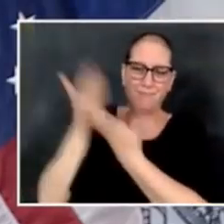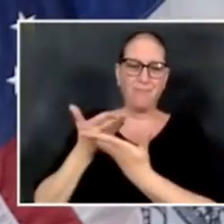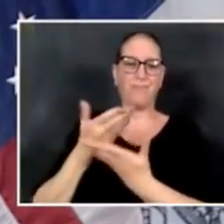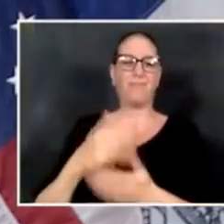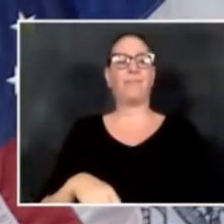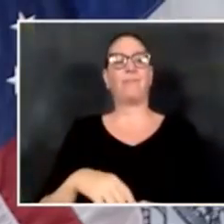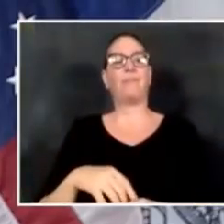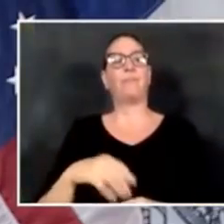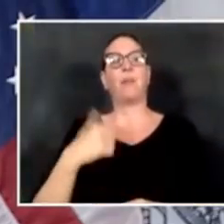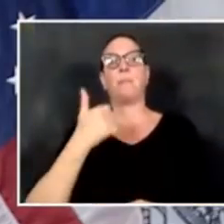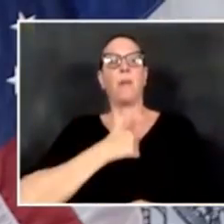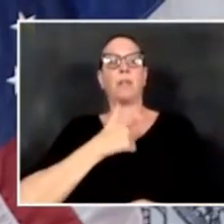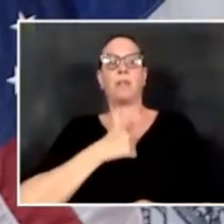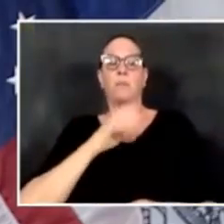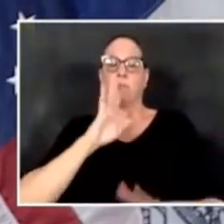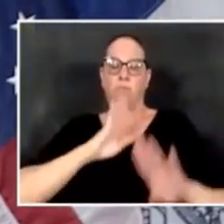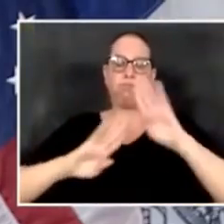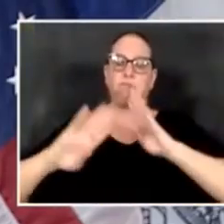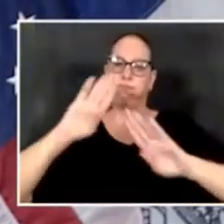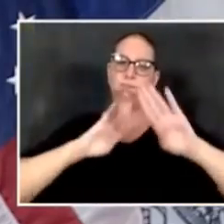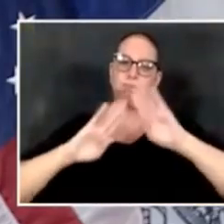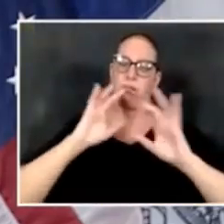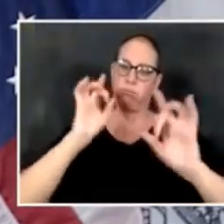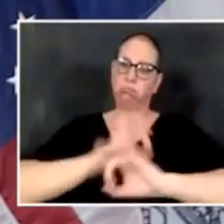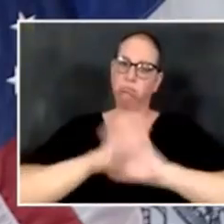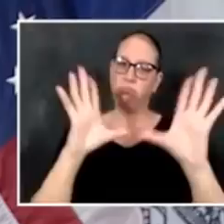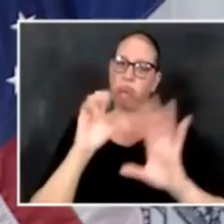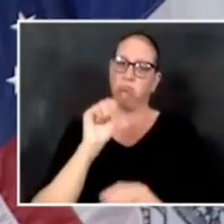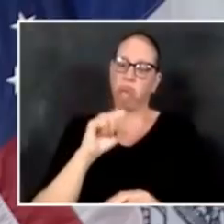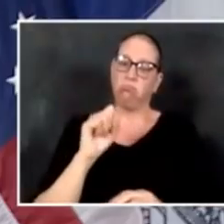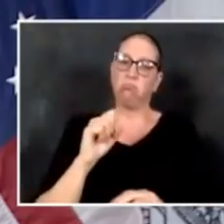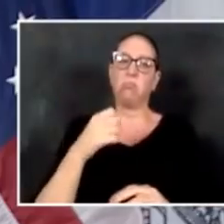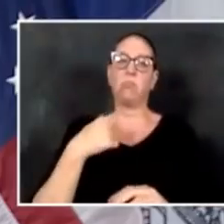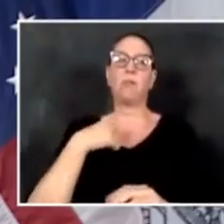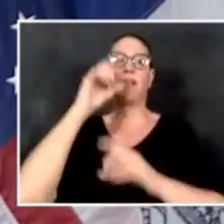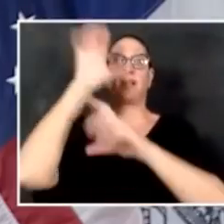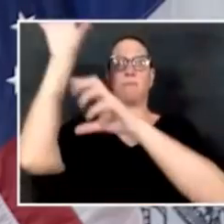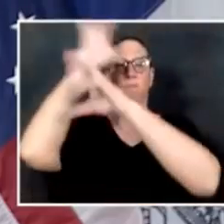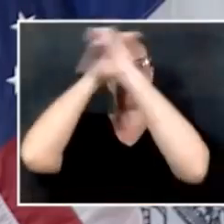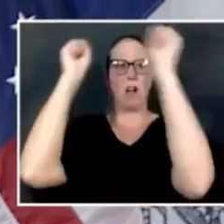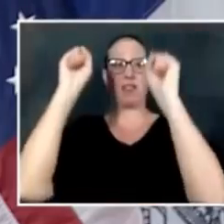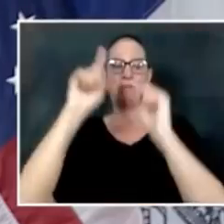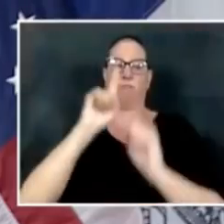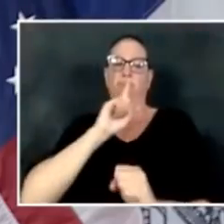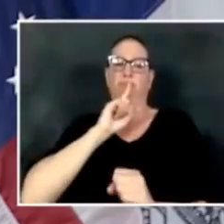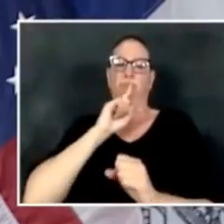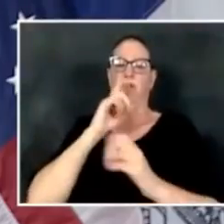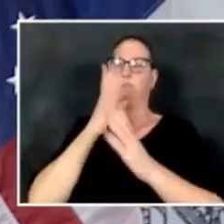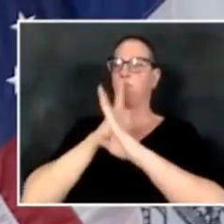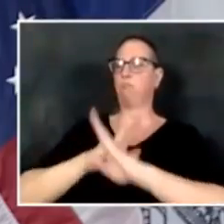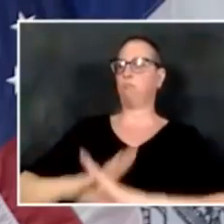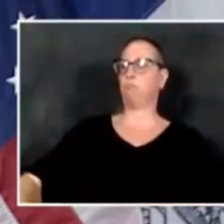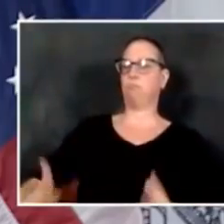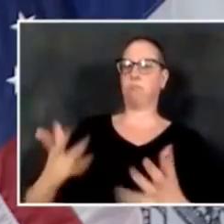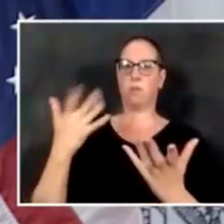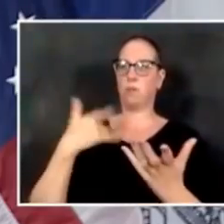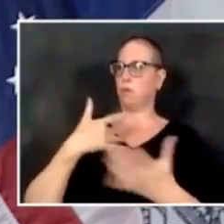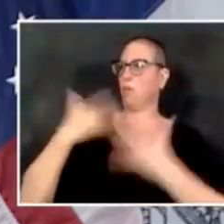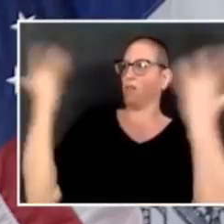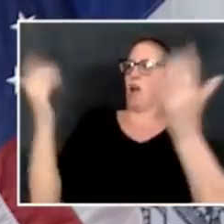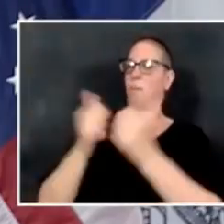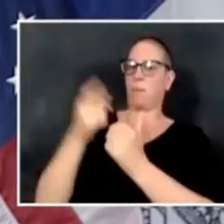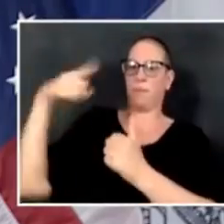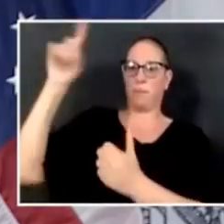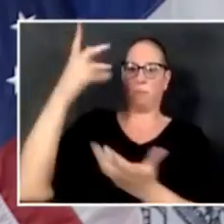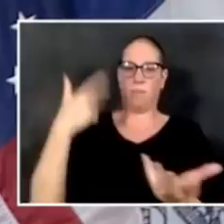I'm very frustrated the president doesn't speak up and say, nope. He should say, I fully support Stimulus 4. I want to see our cities and states